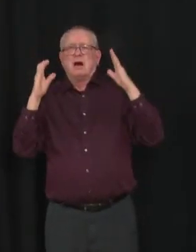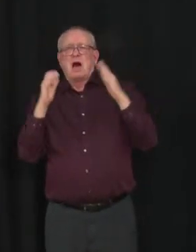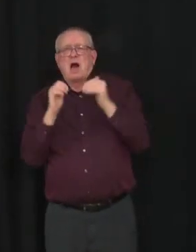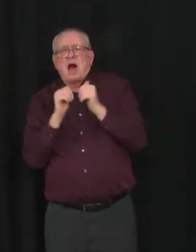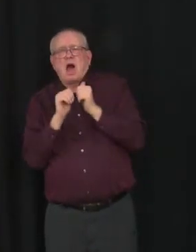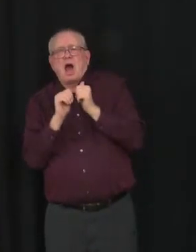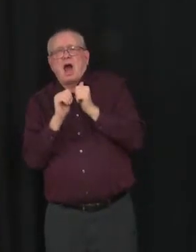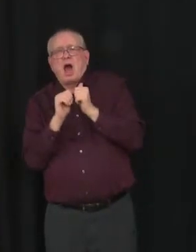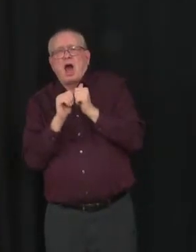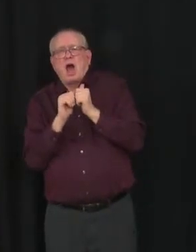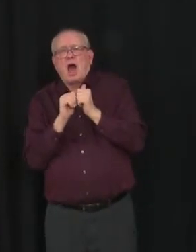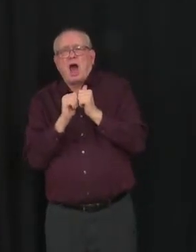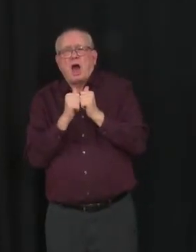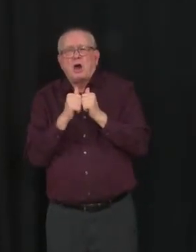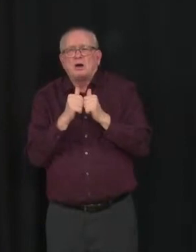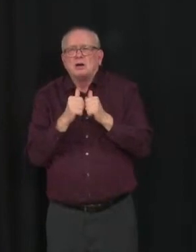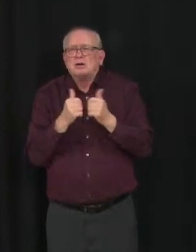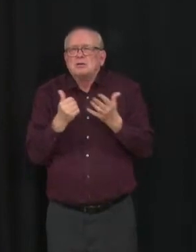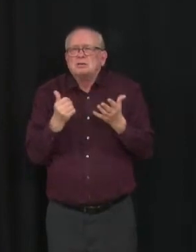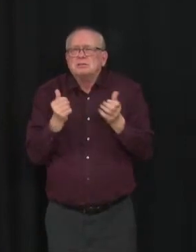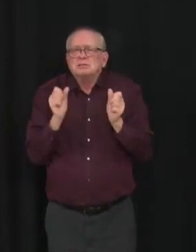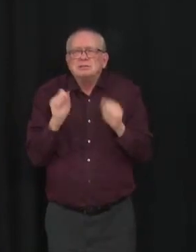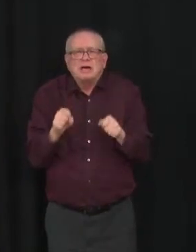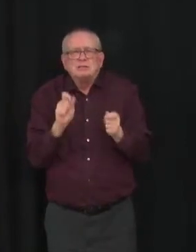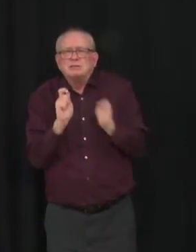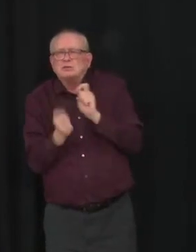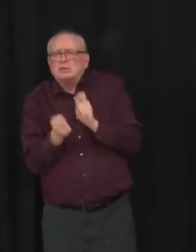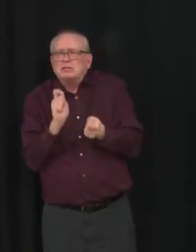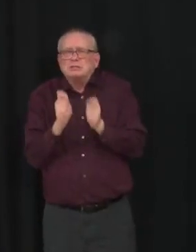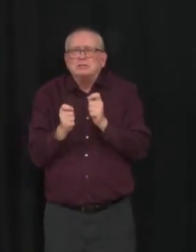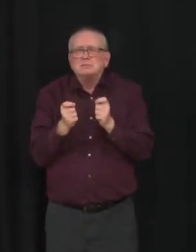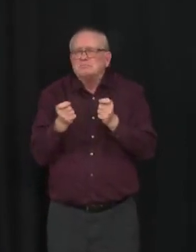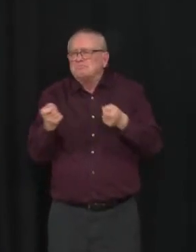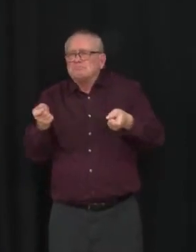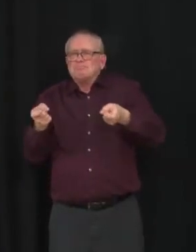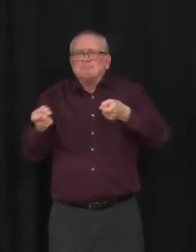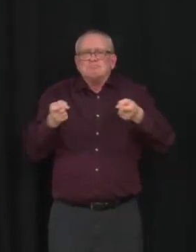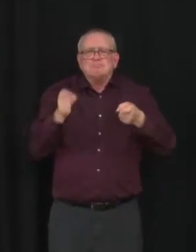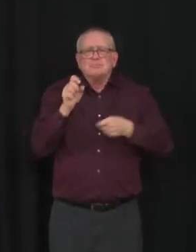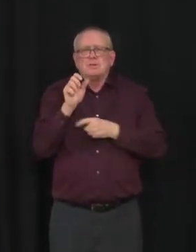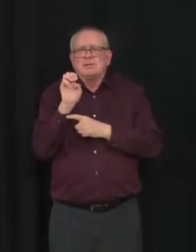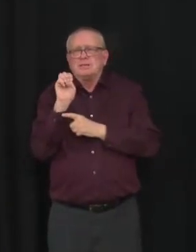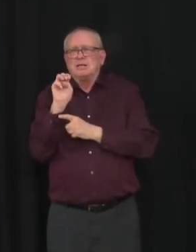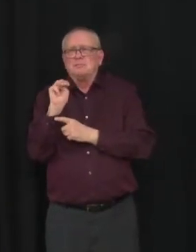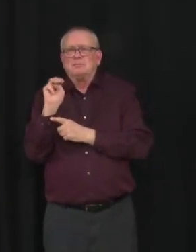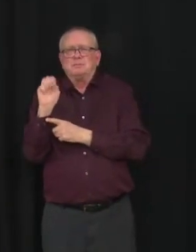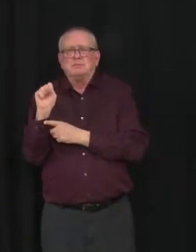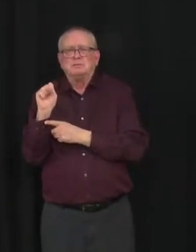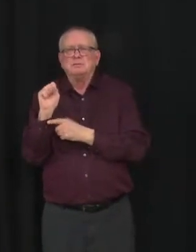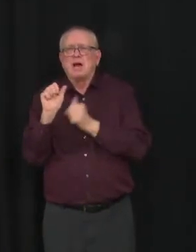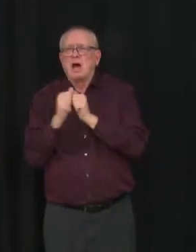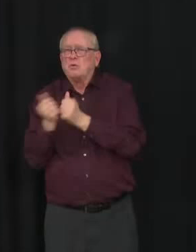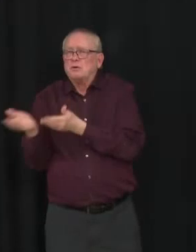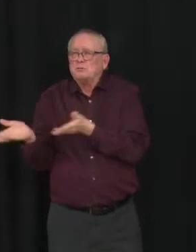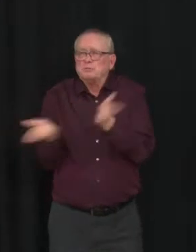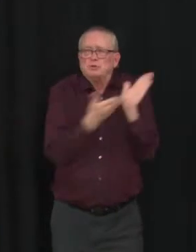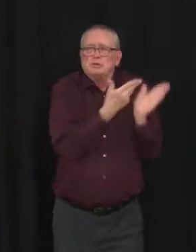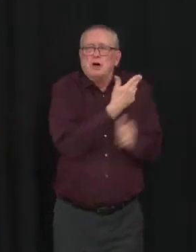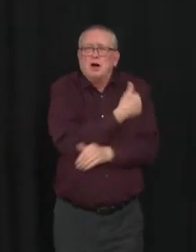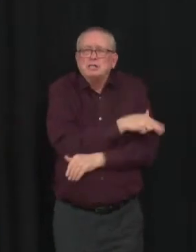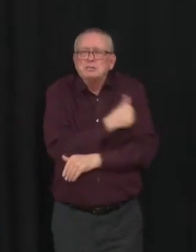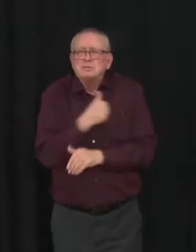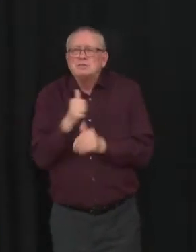of are there things that we can actually change in terms of how we manage EMS coming into in the hospitals, a handoff, so we can have them. So I